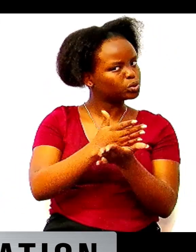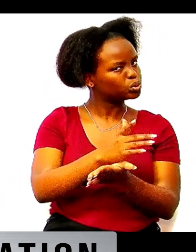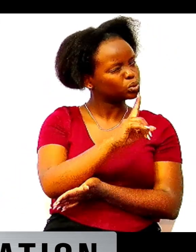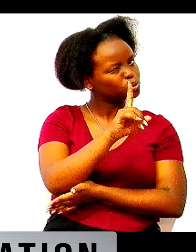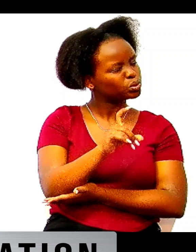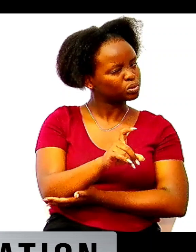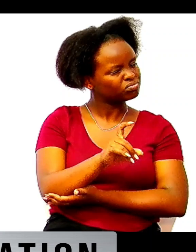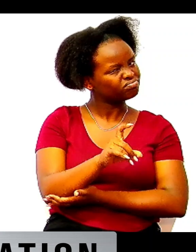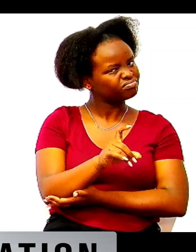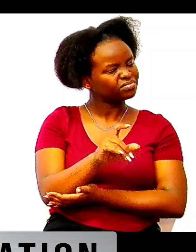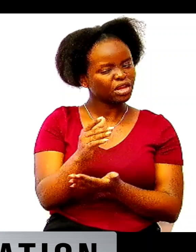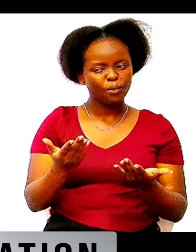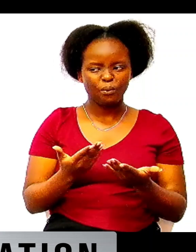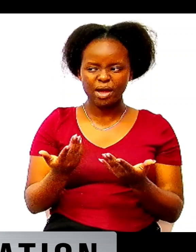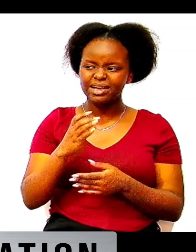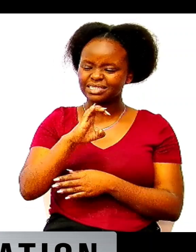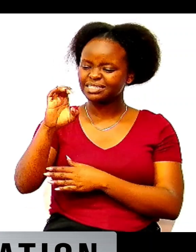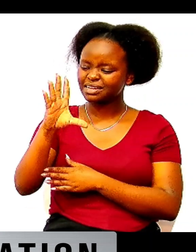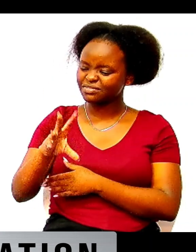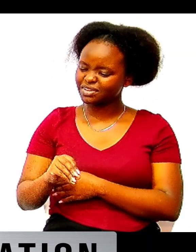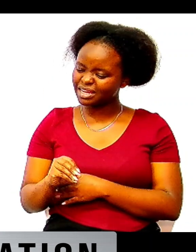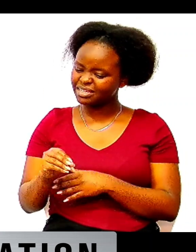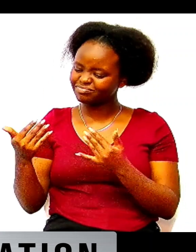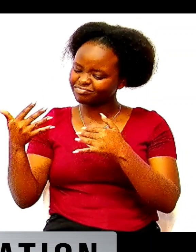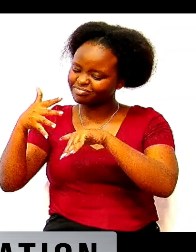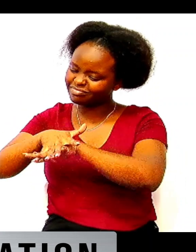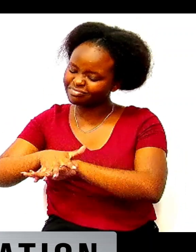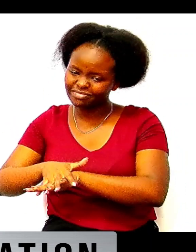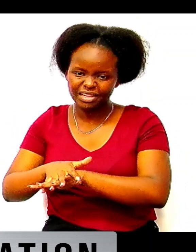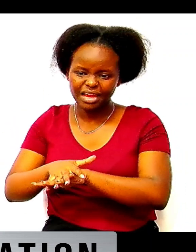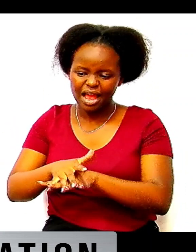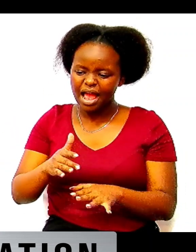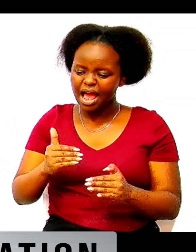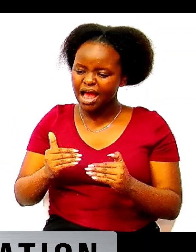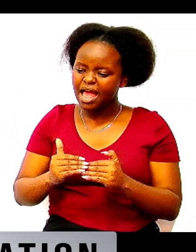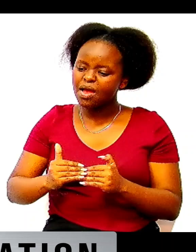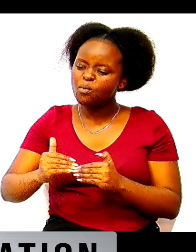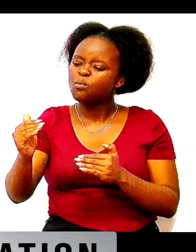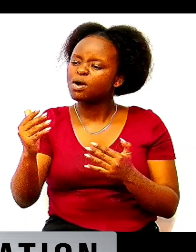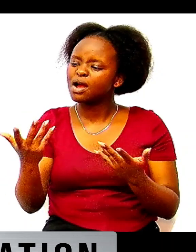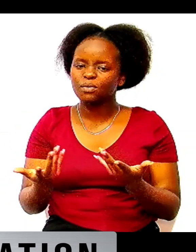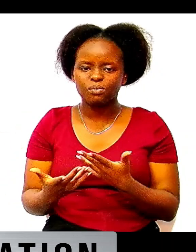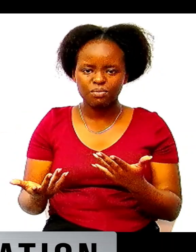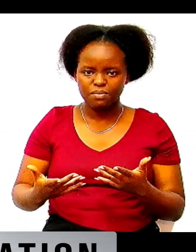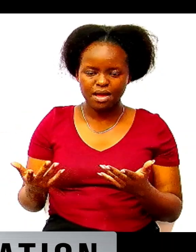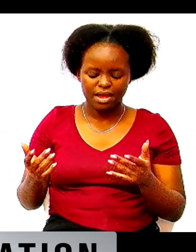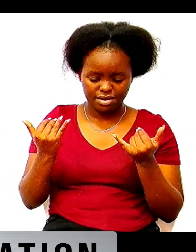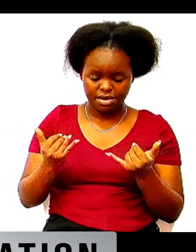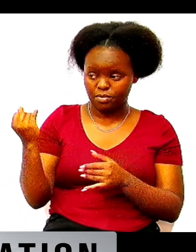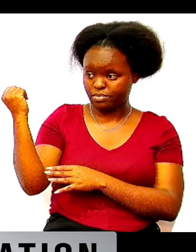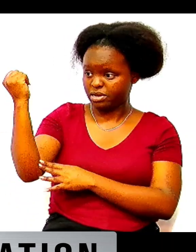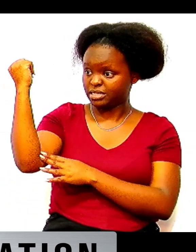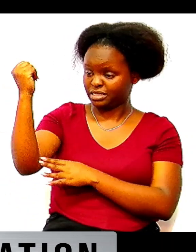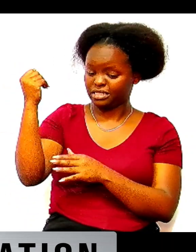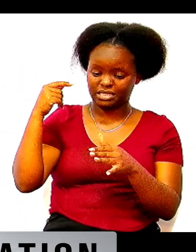I mean, where is the East Africa integration going to? Especially now with politicians coming. I don't want to imagine